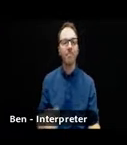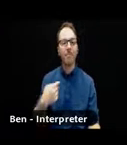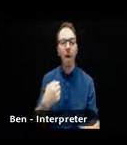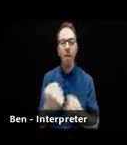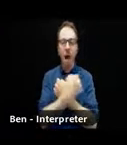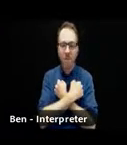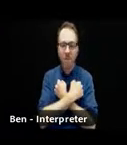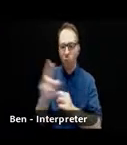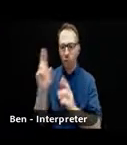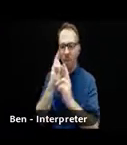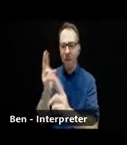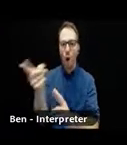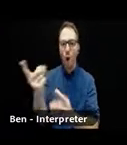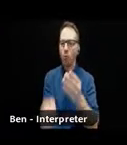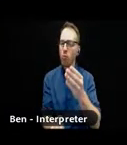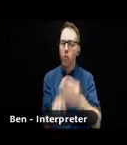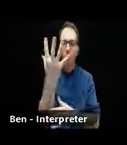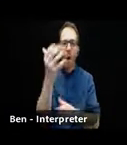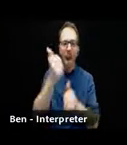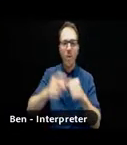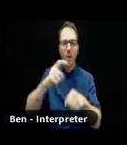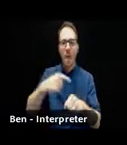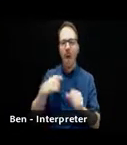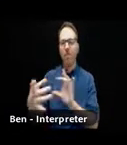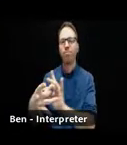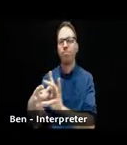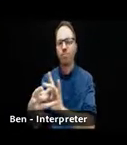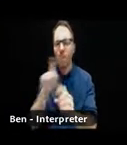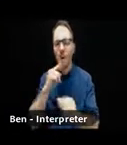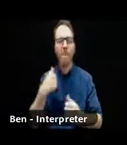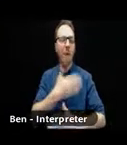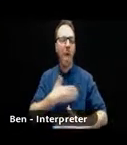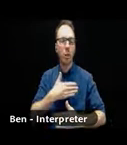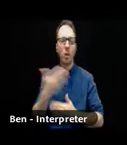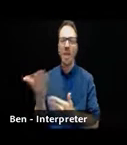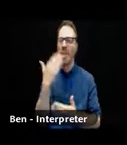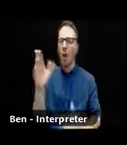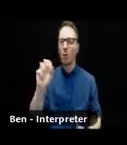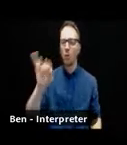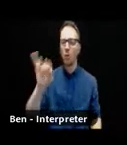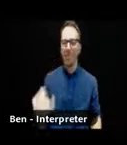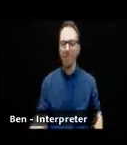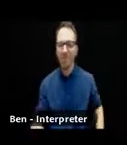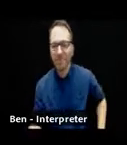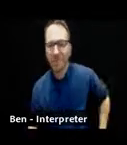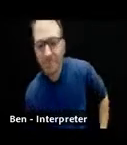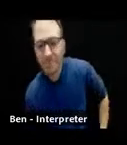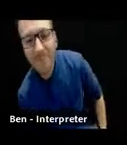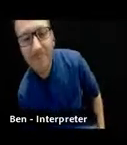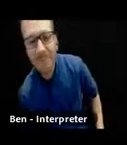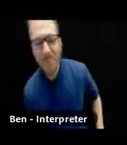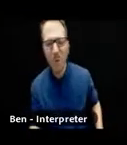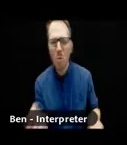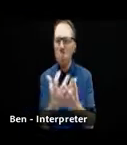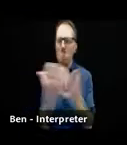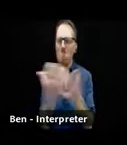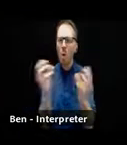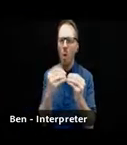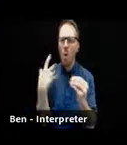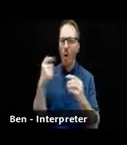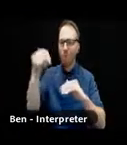for her grows every time I get to connect with her. So this is a real pleasure. So thank you, Sujatha. There's so much more I could say about her and